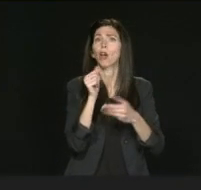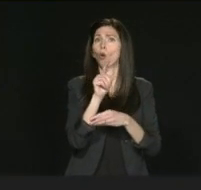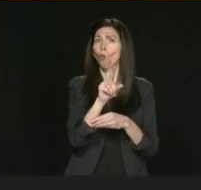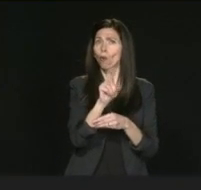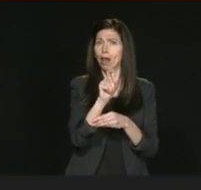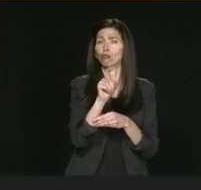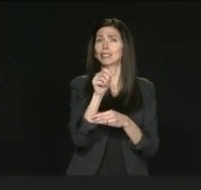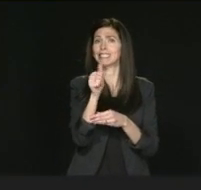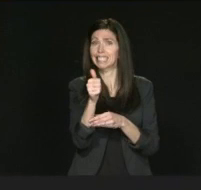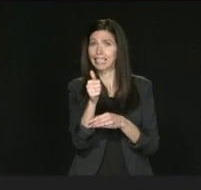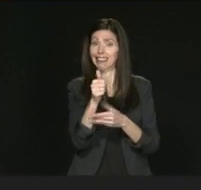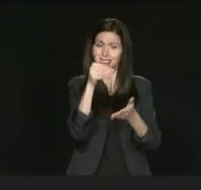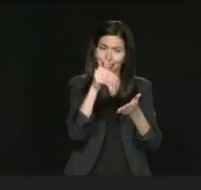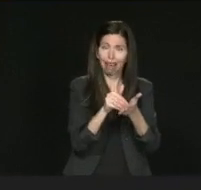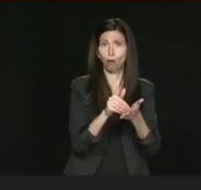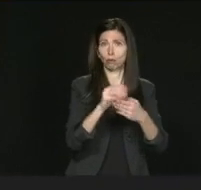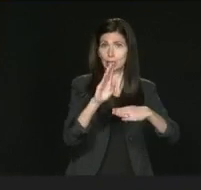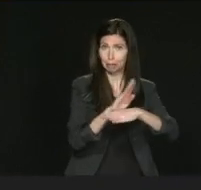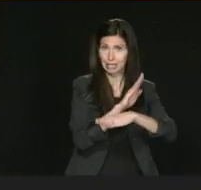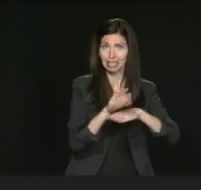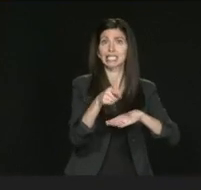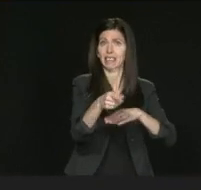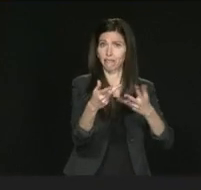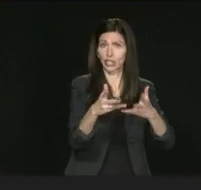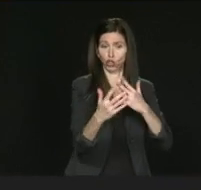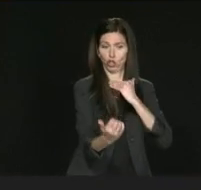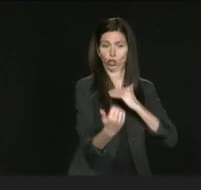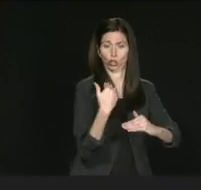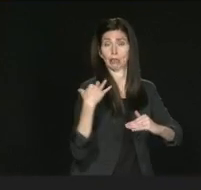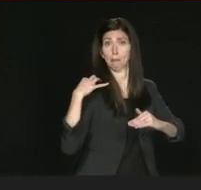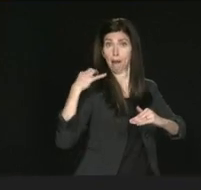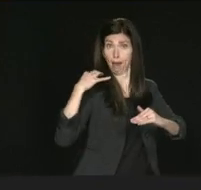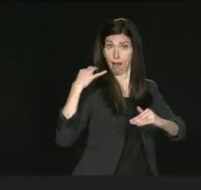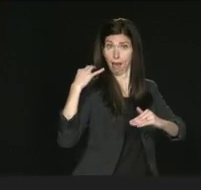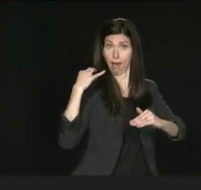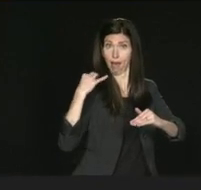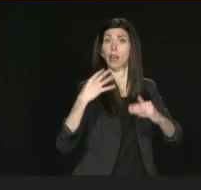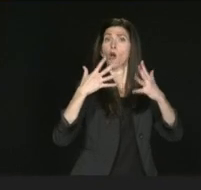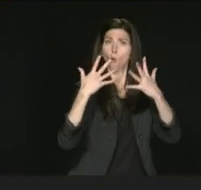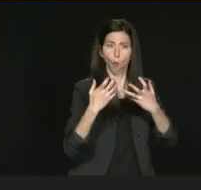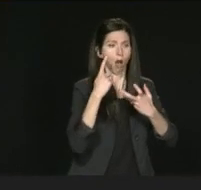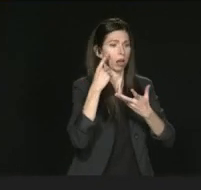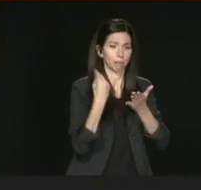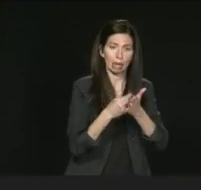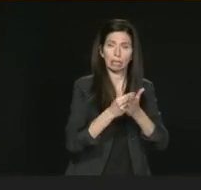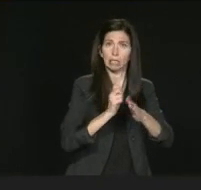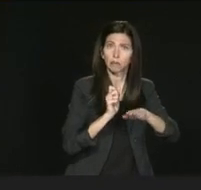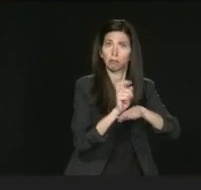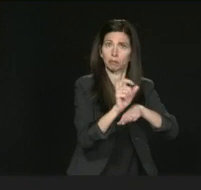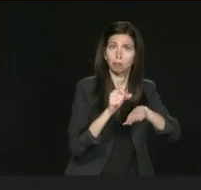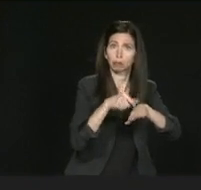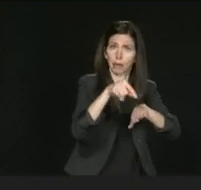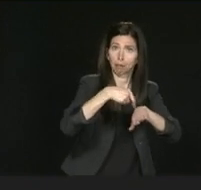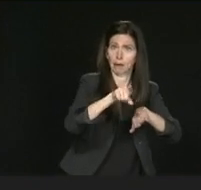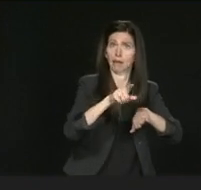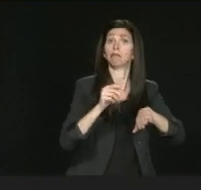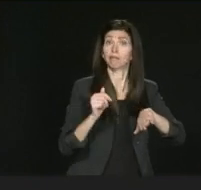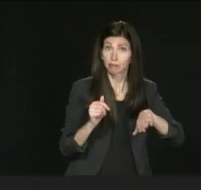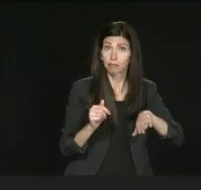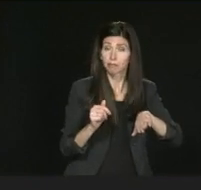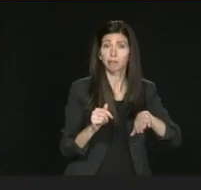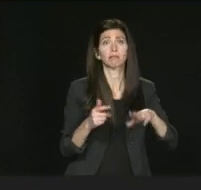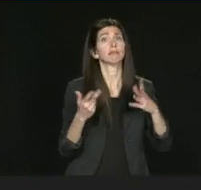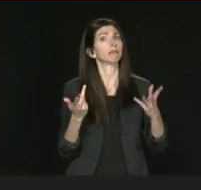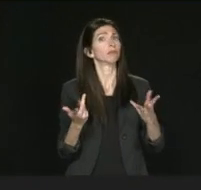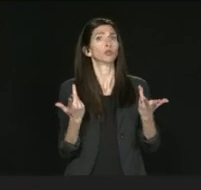for reimbursement of these emergency wage subsidies. The information can, in most cases, be found on